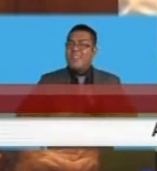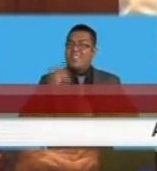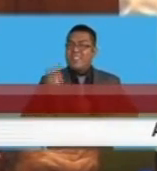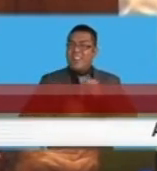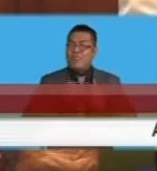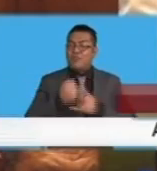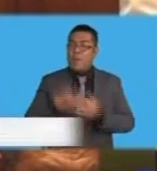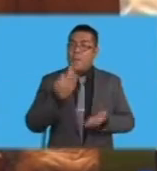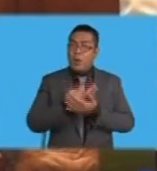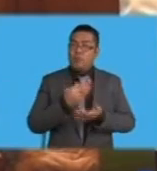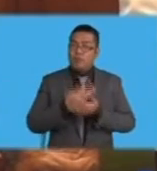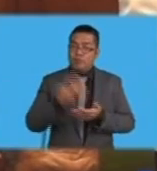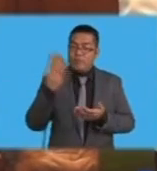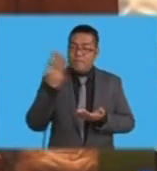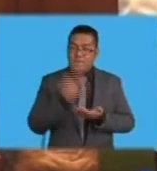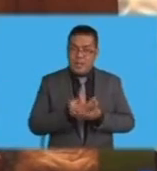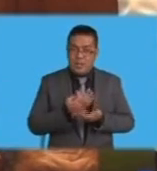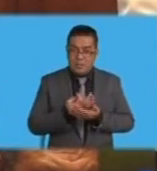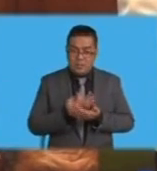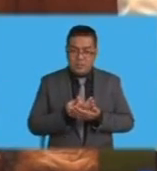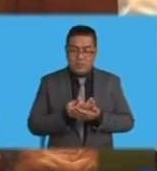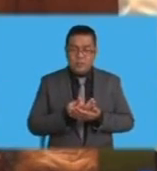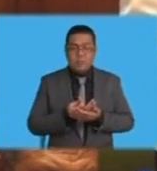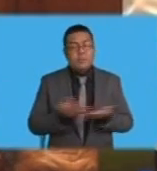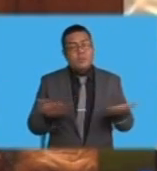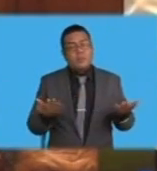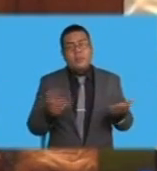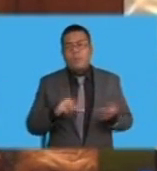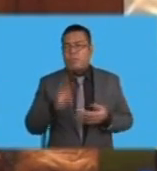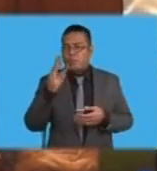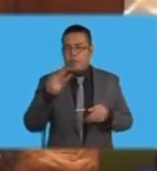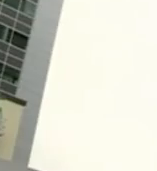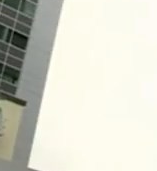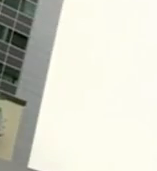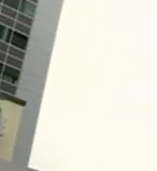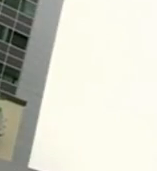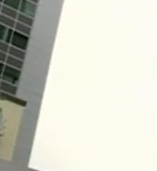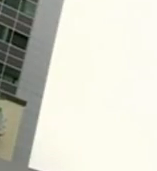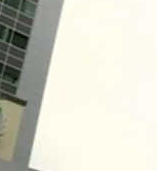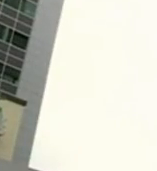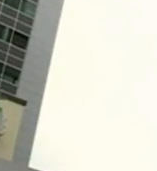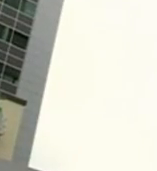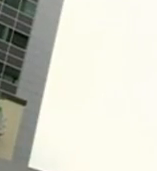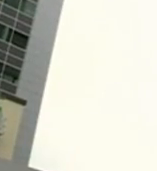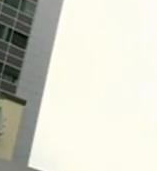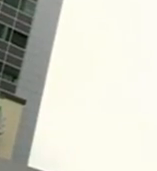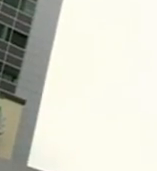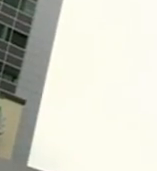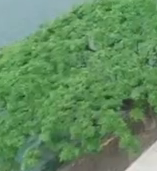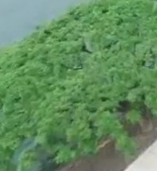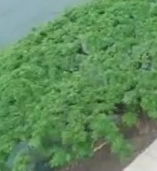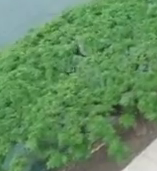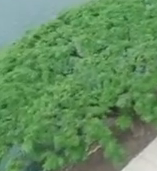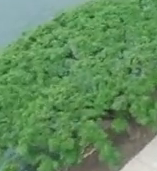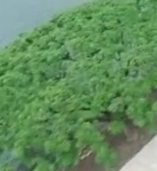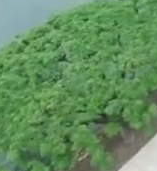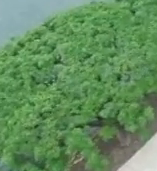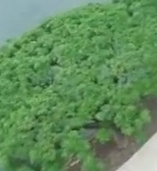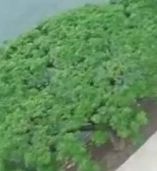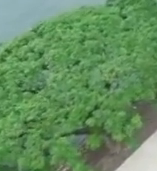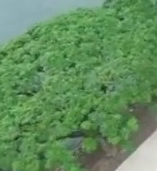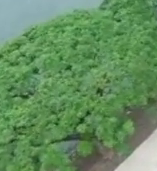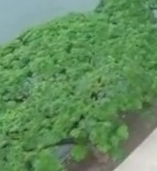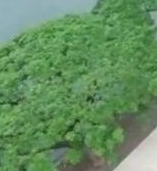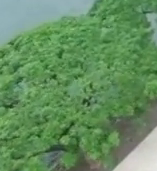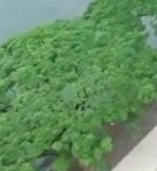Monetary Fund states that a benchmark of 3 months is quite sufficient. The report also revealed that on the world ranking